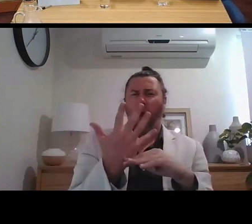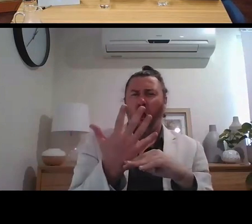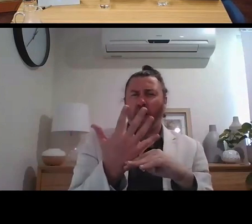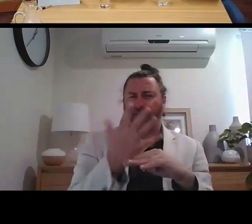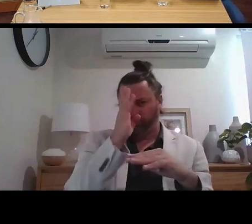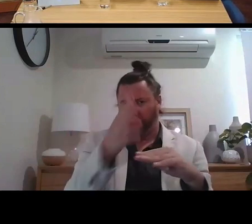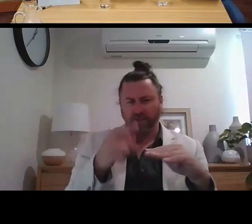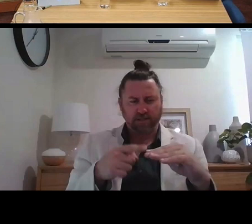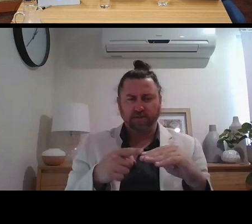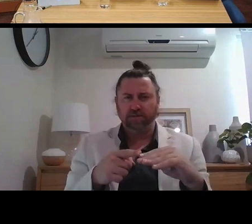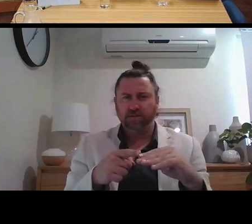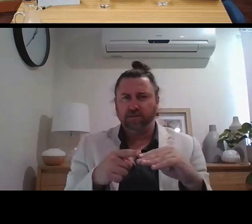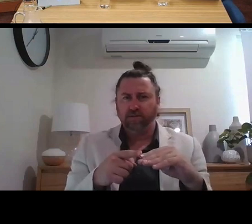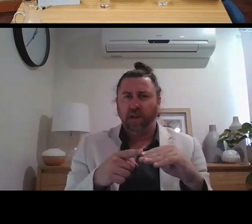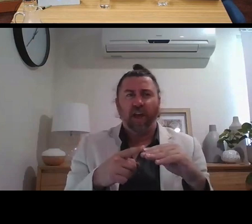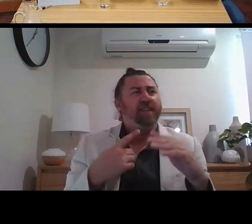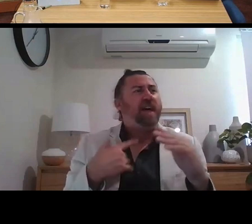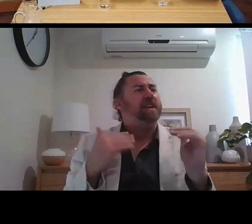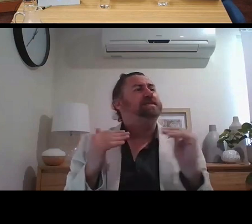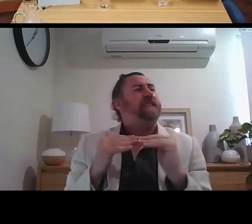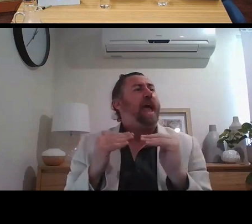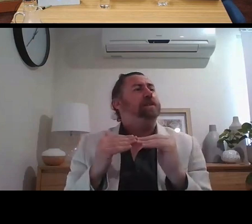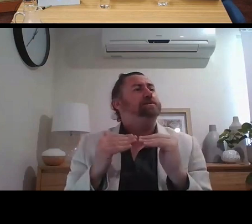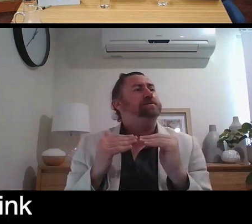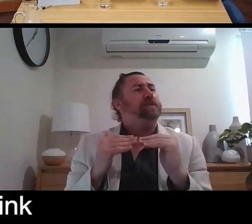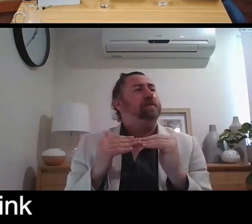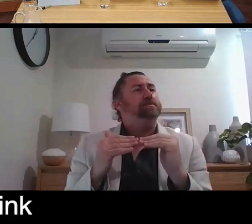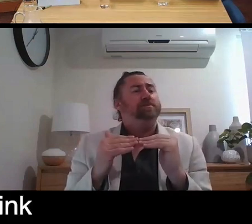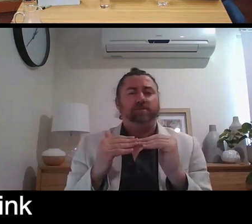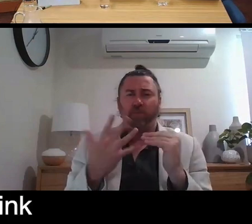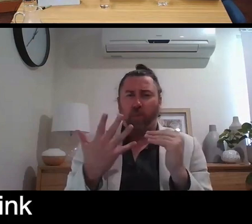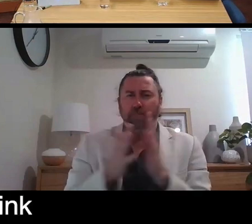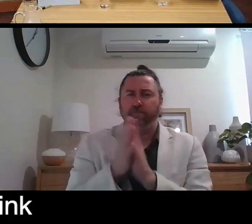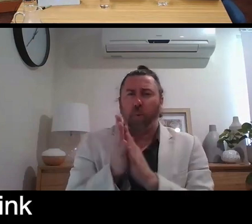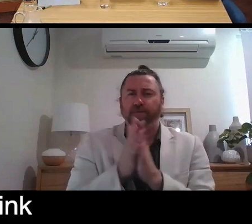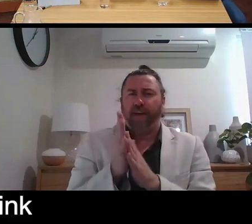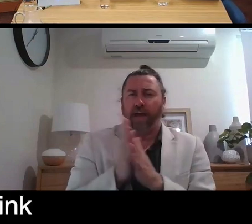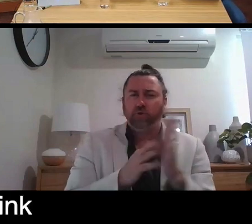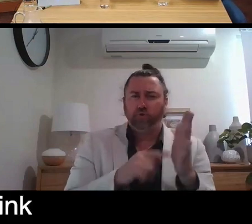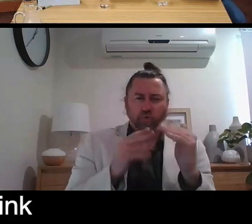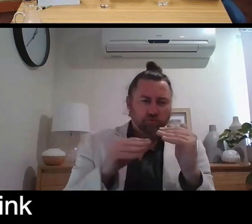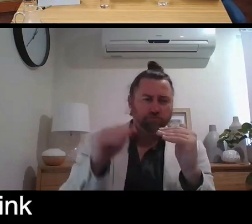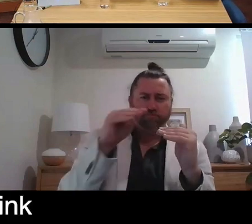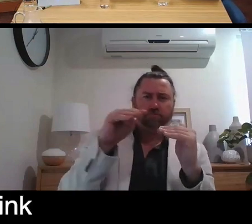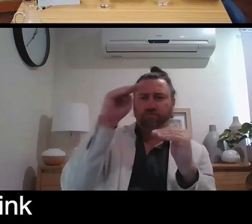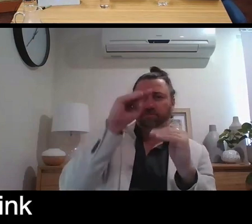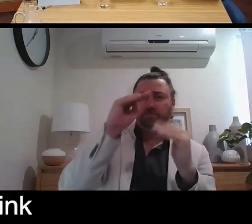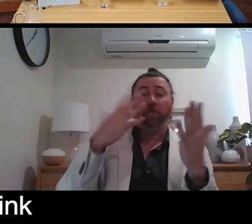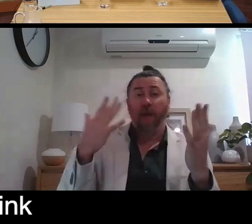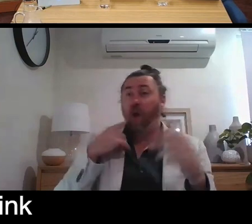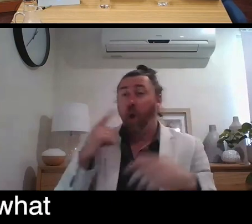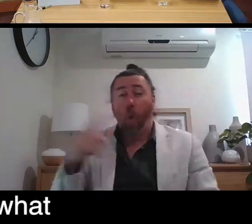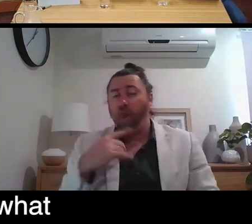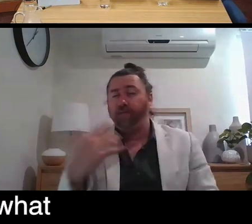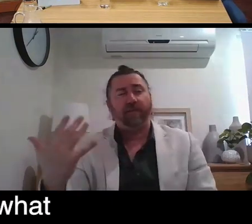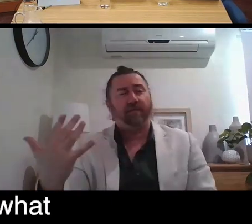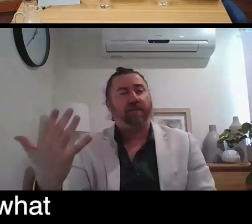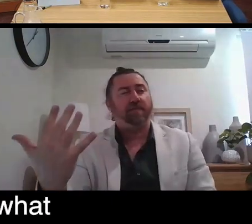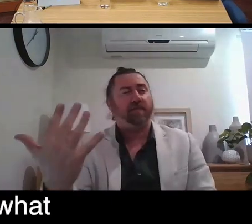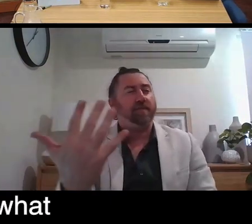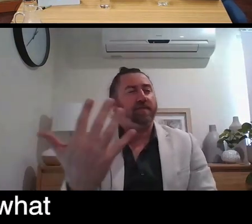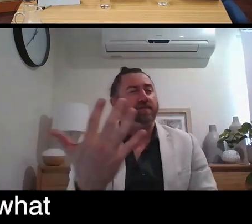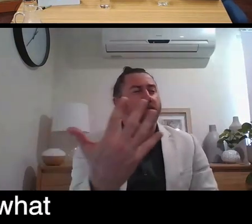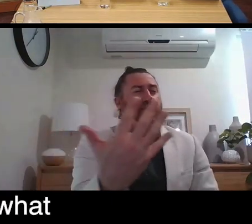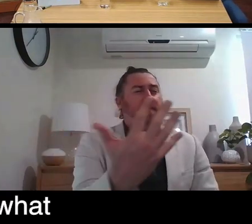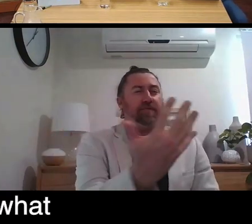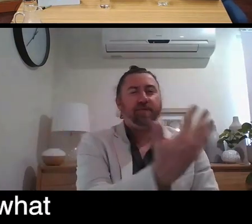2 potential outcomes or scenarios with that. First of all, everyone gets 5 stars, which I think would probably be a